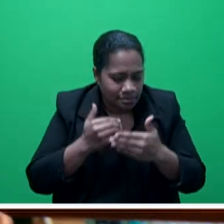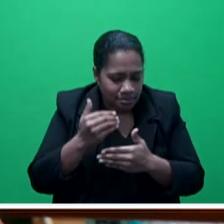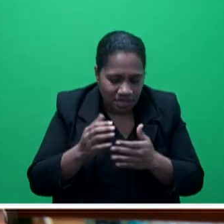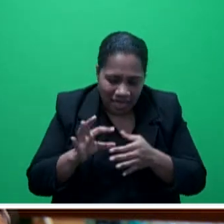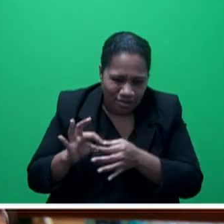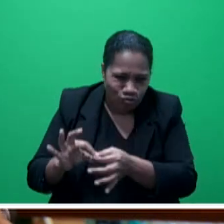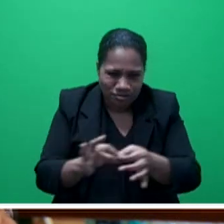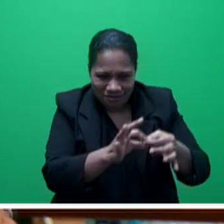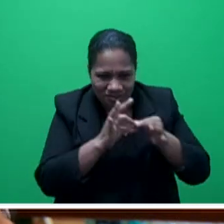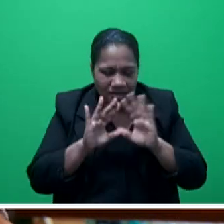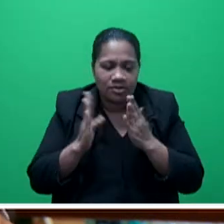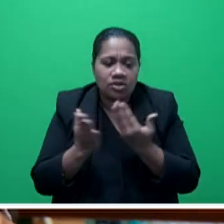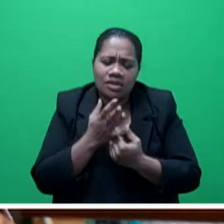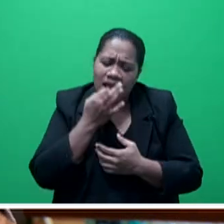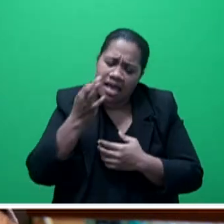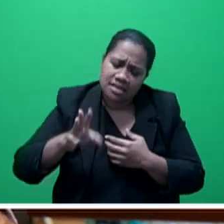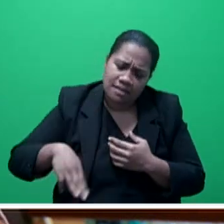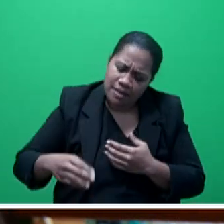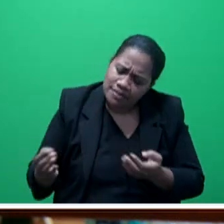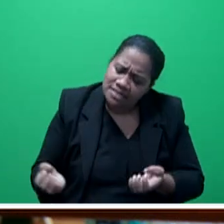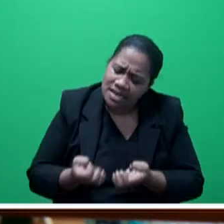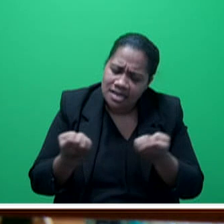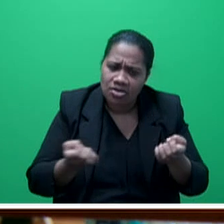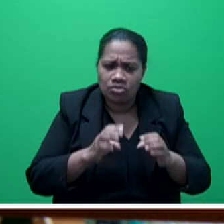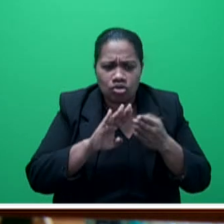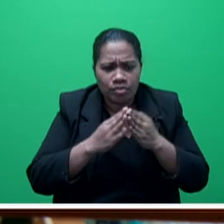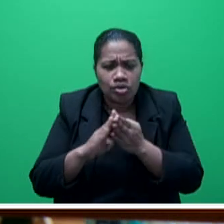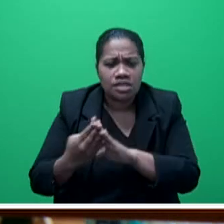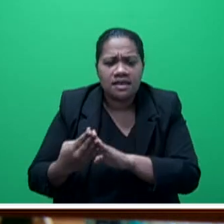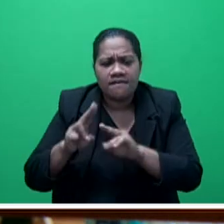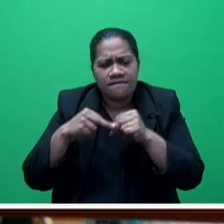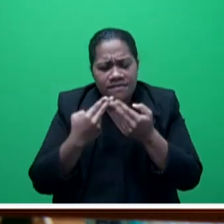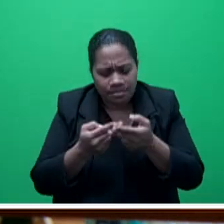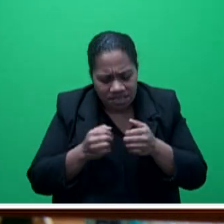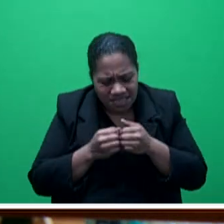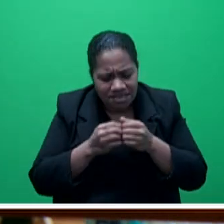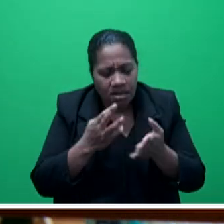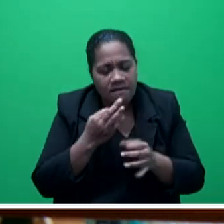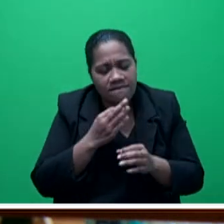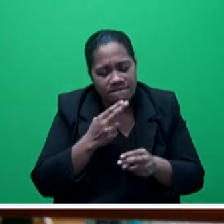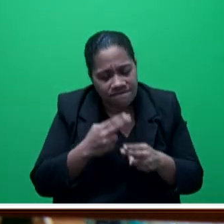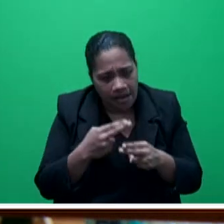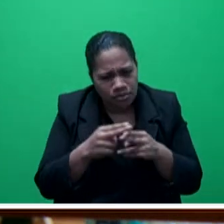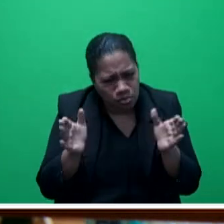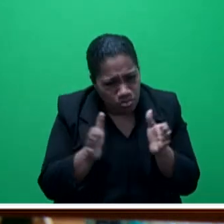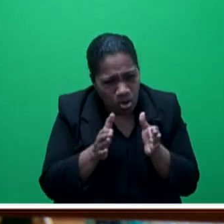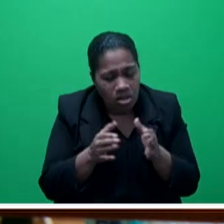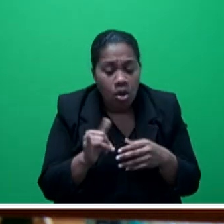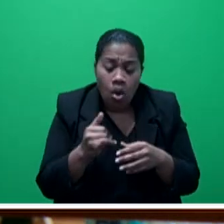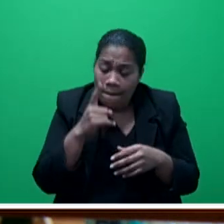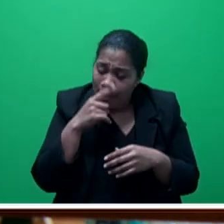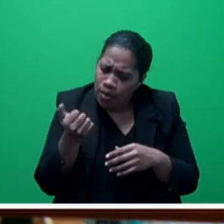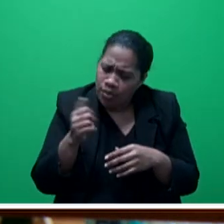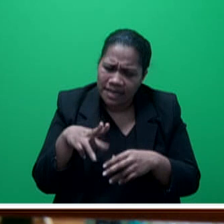I ask that members encourage their communities and families to start a farm, however small, or where people are already farming